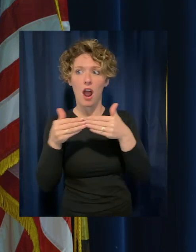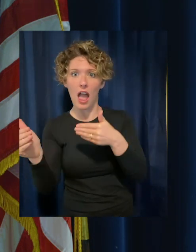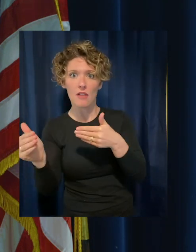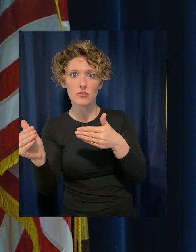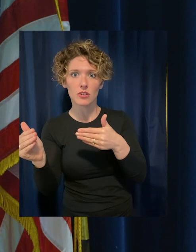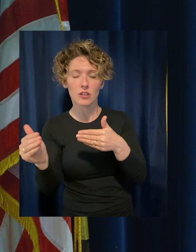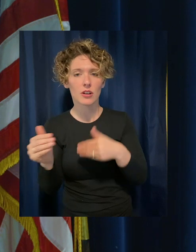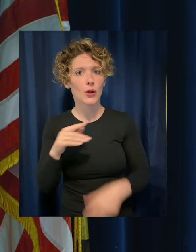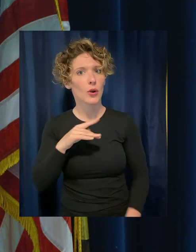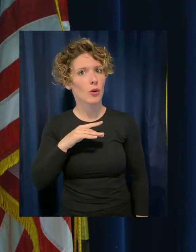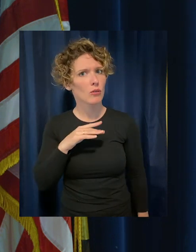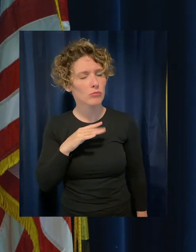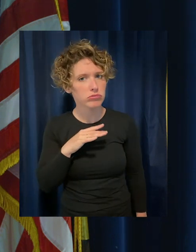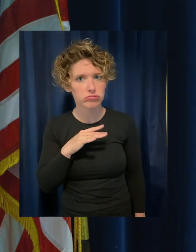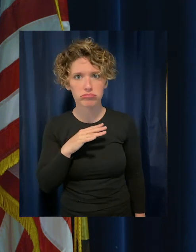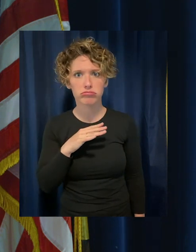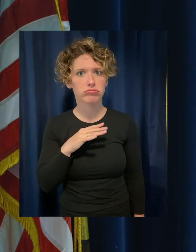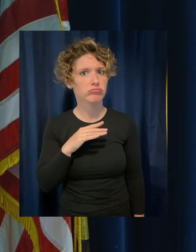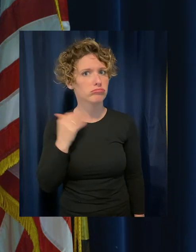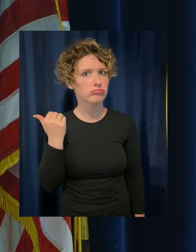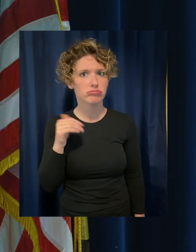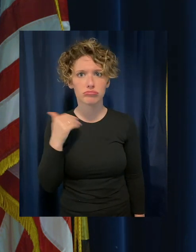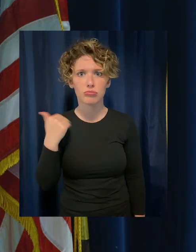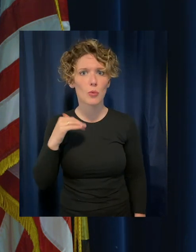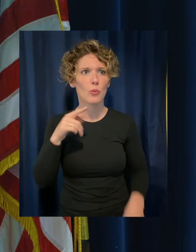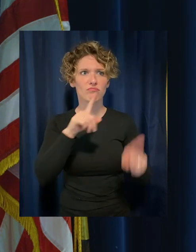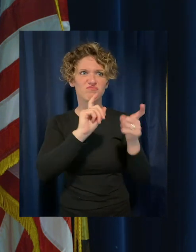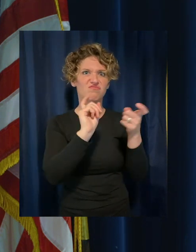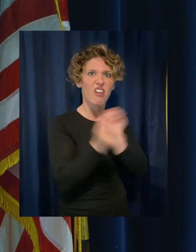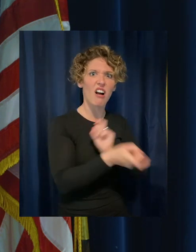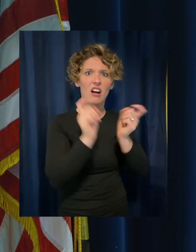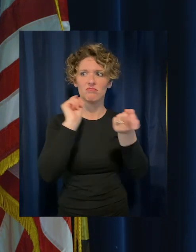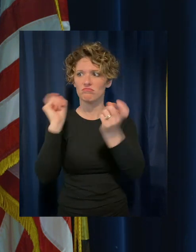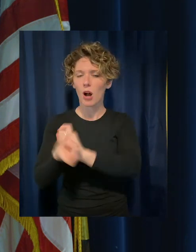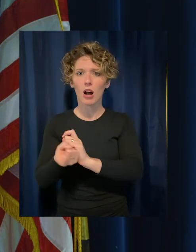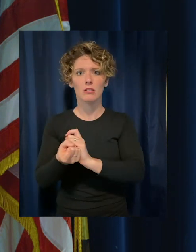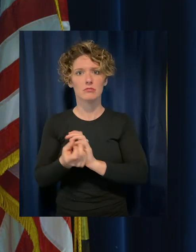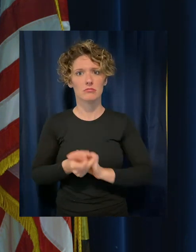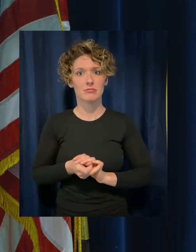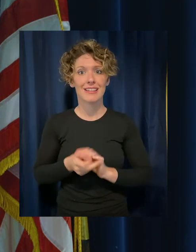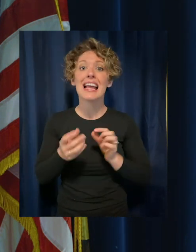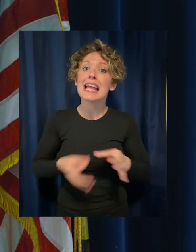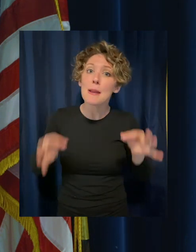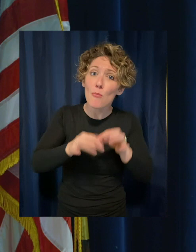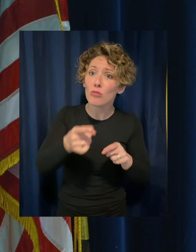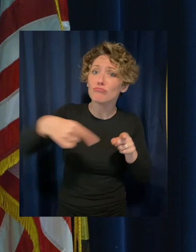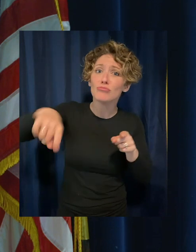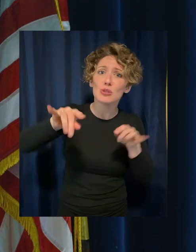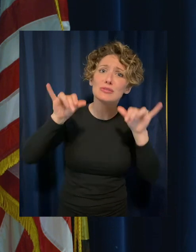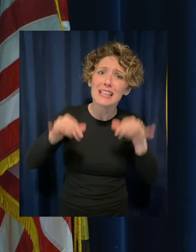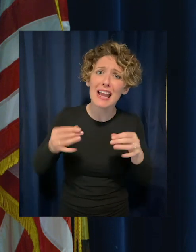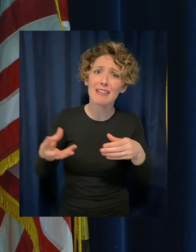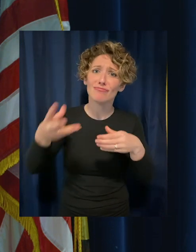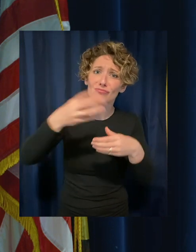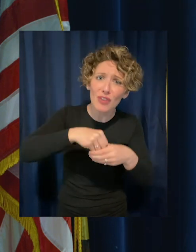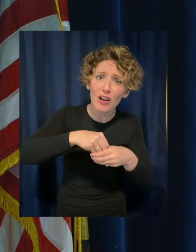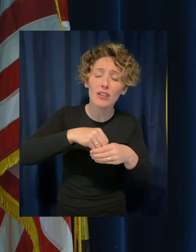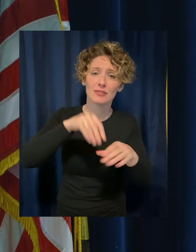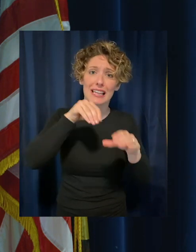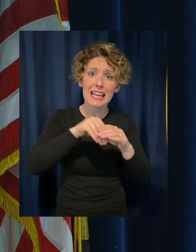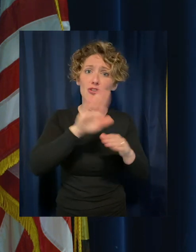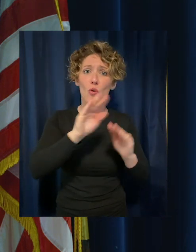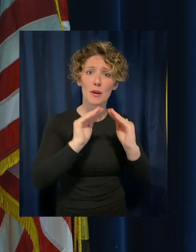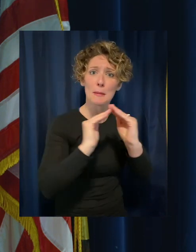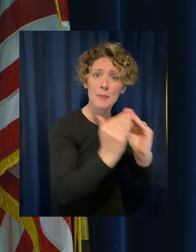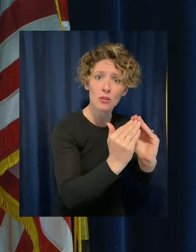Replant, recycle, and conserve. Get involved in your local community wherever you live. Ask